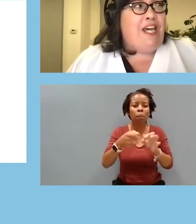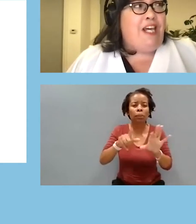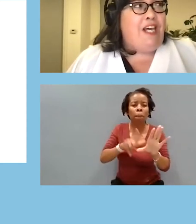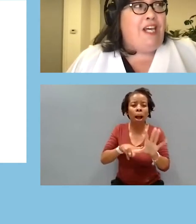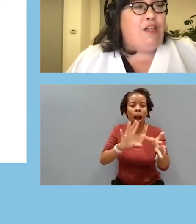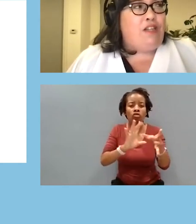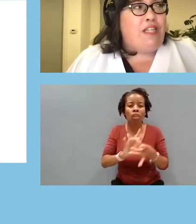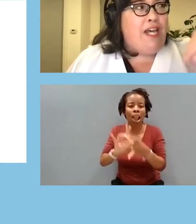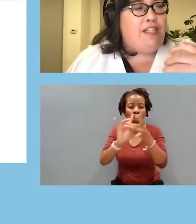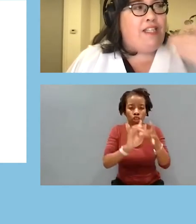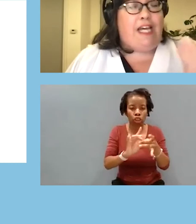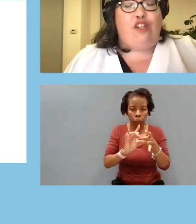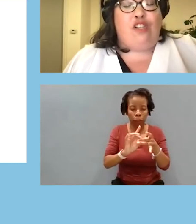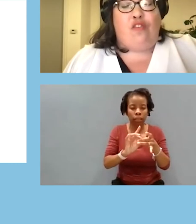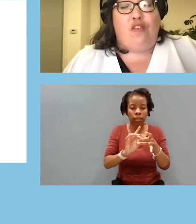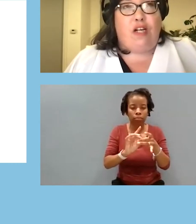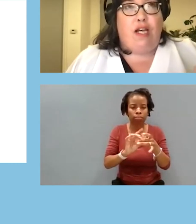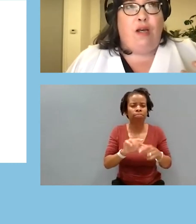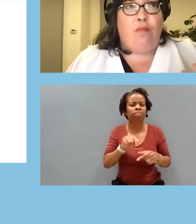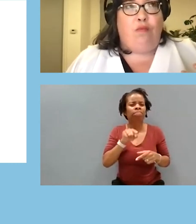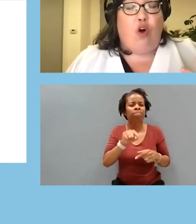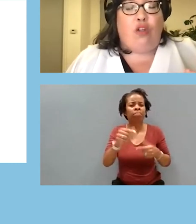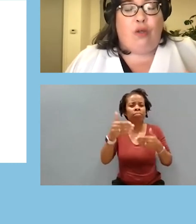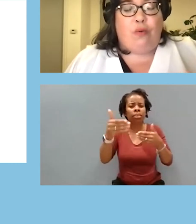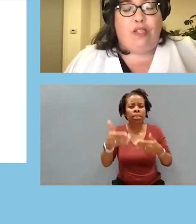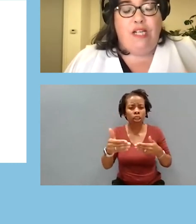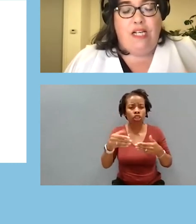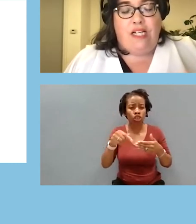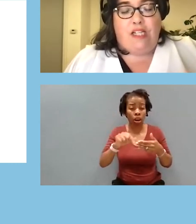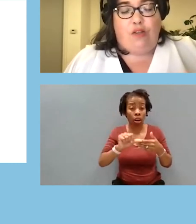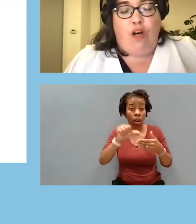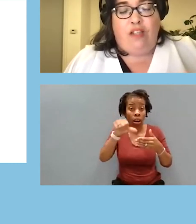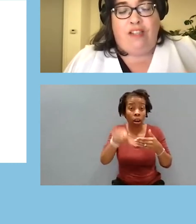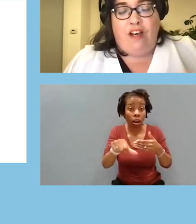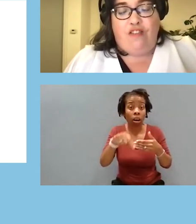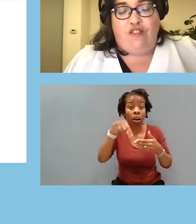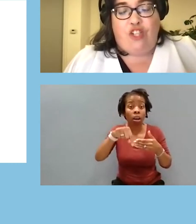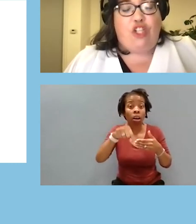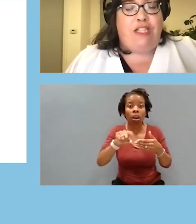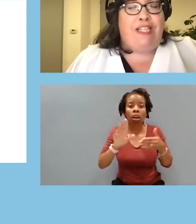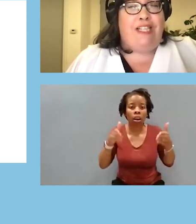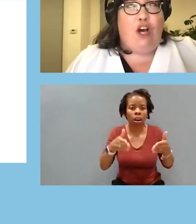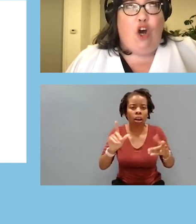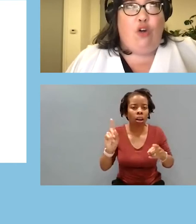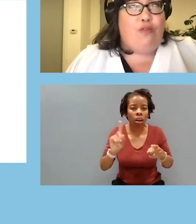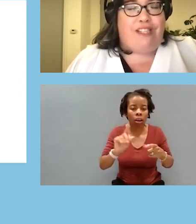is the section that follows is a rather